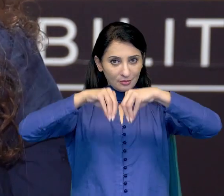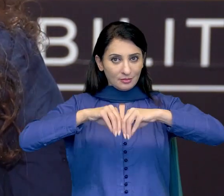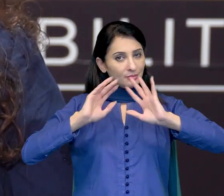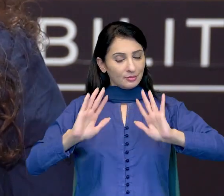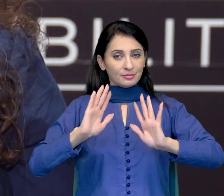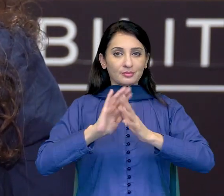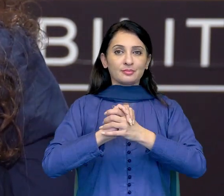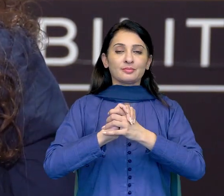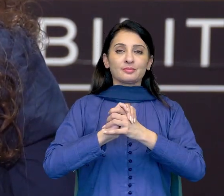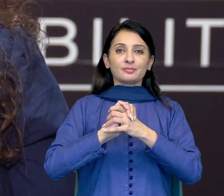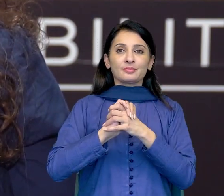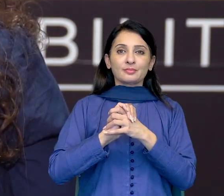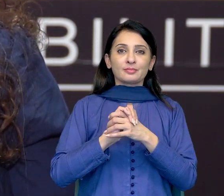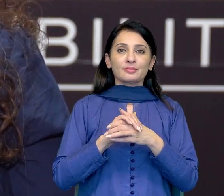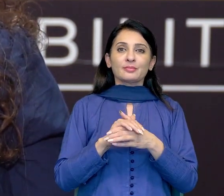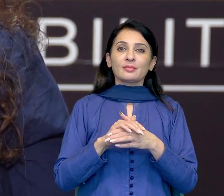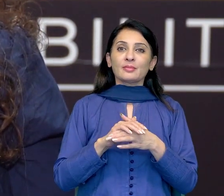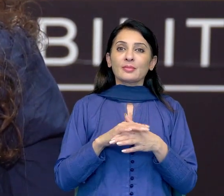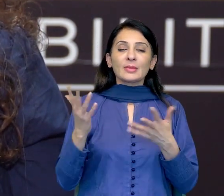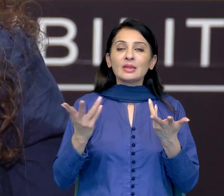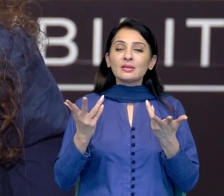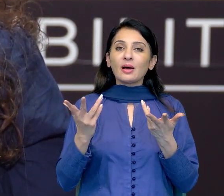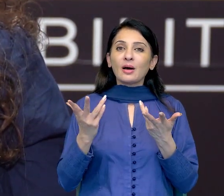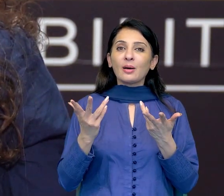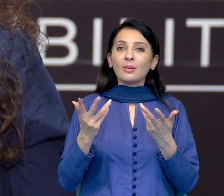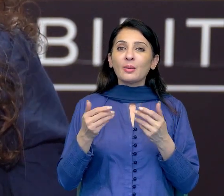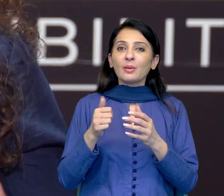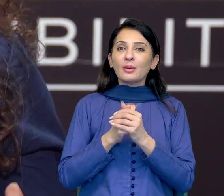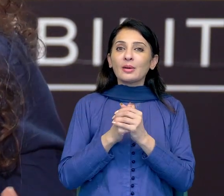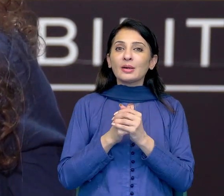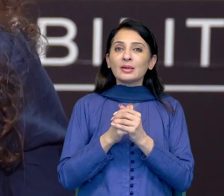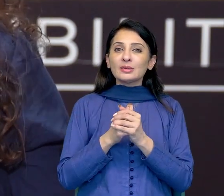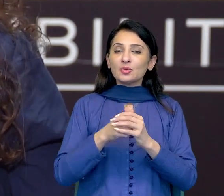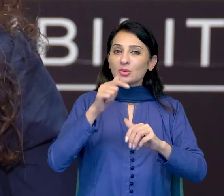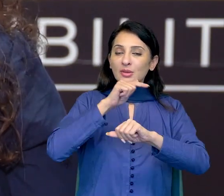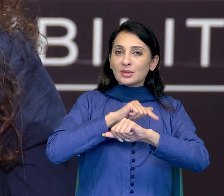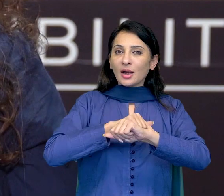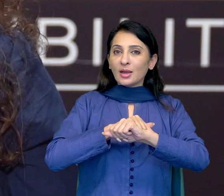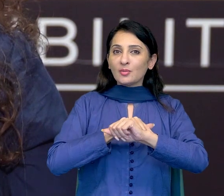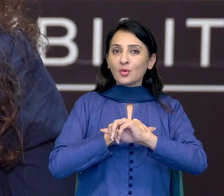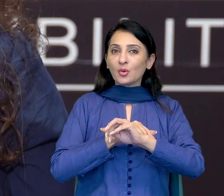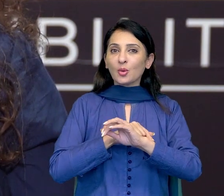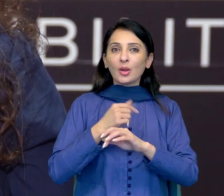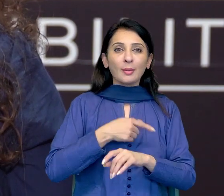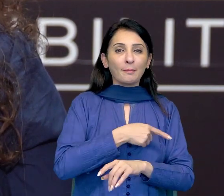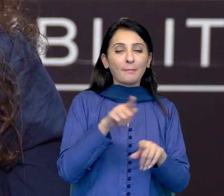values to it. This is how we make the norm of the time.